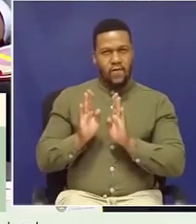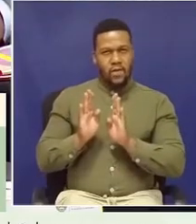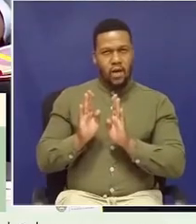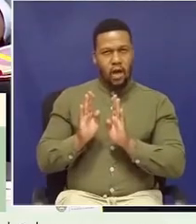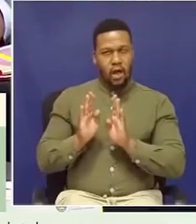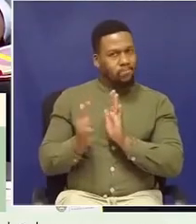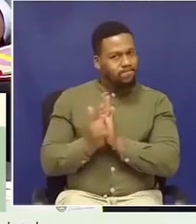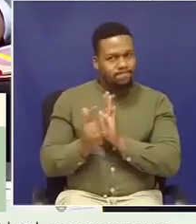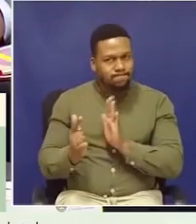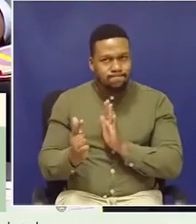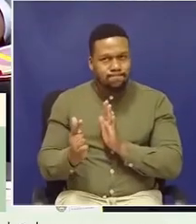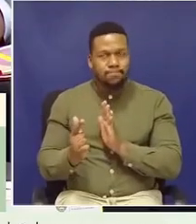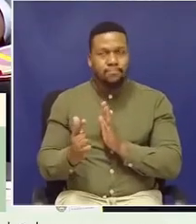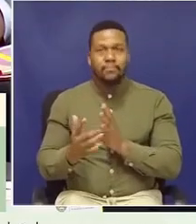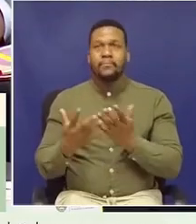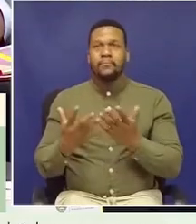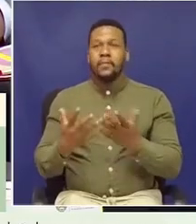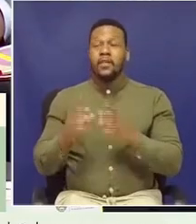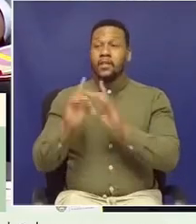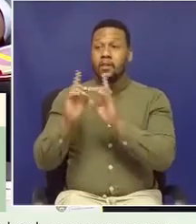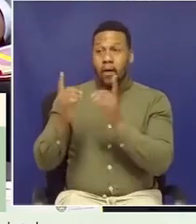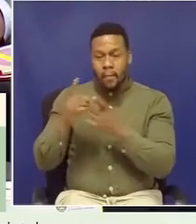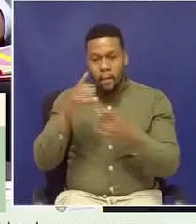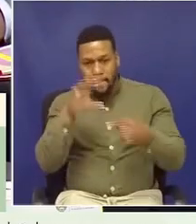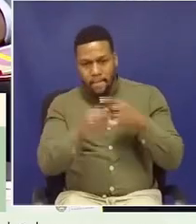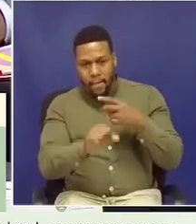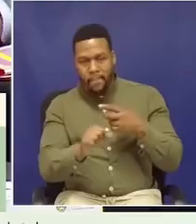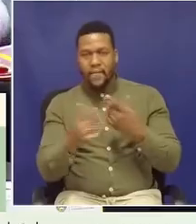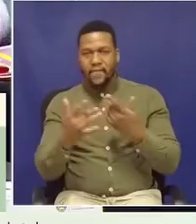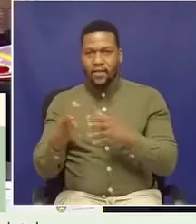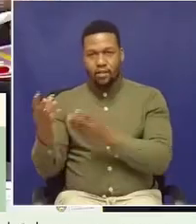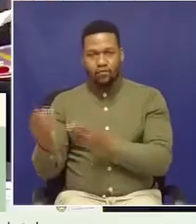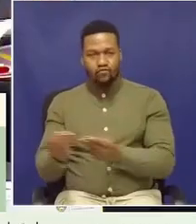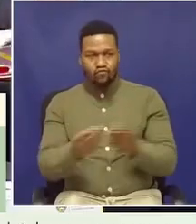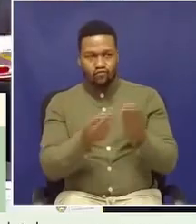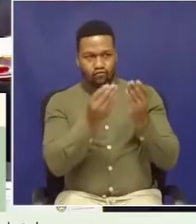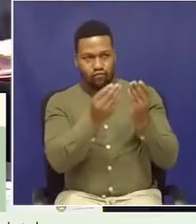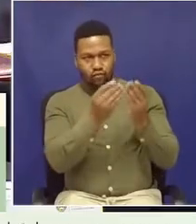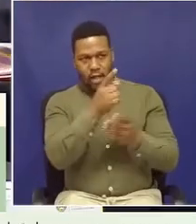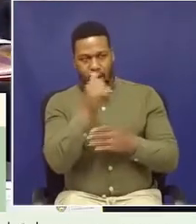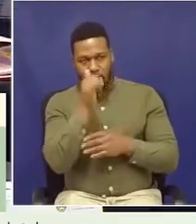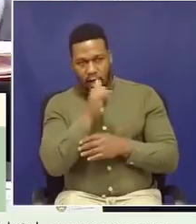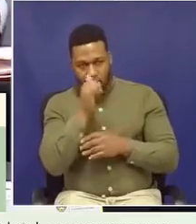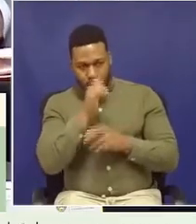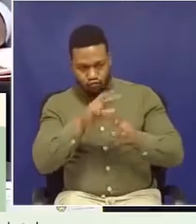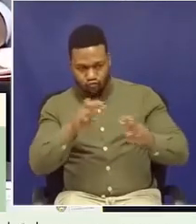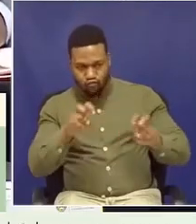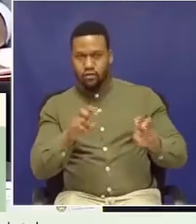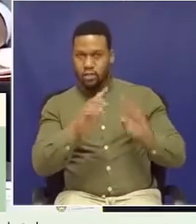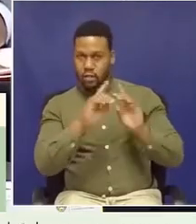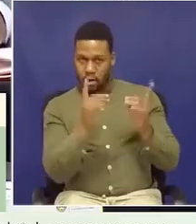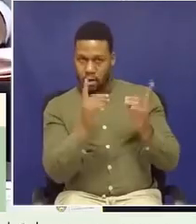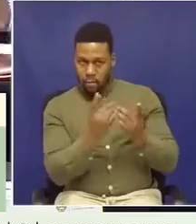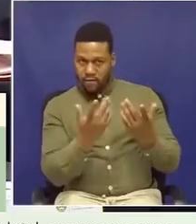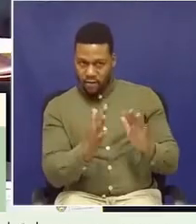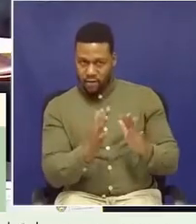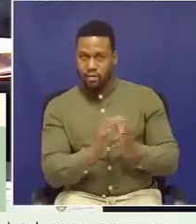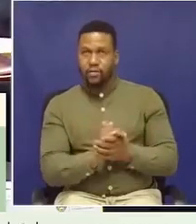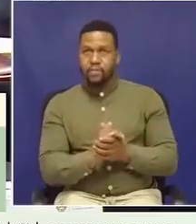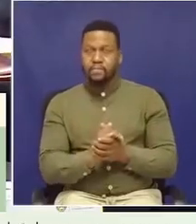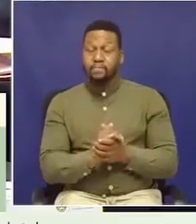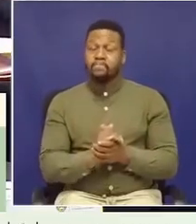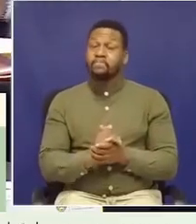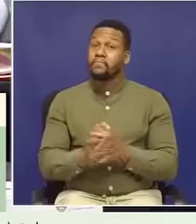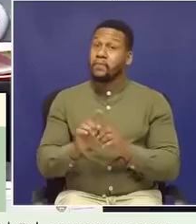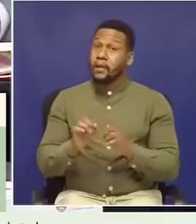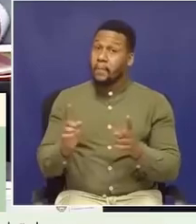department refers such matters to Directorate for Priority Crime Investigation. However, Chair, I think it's important to